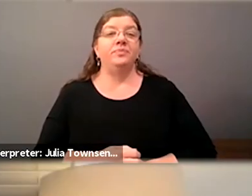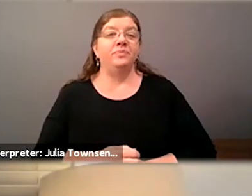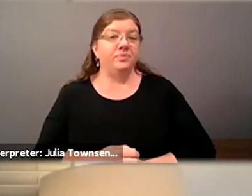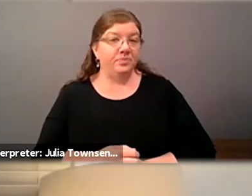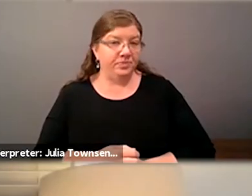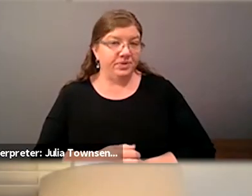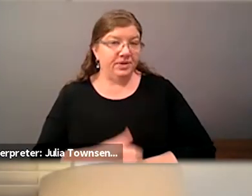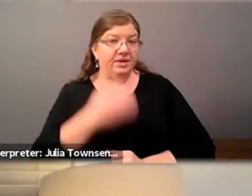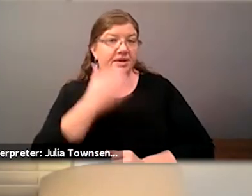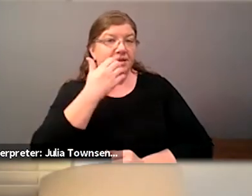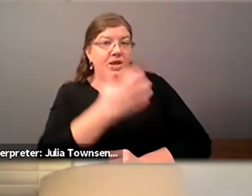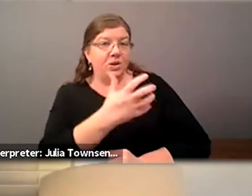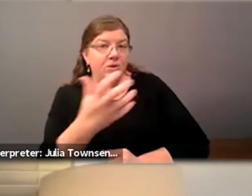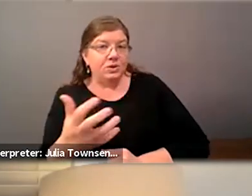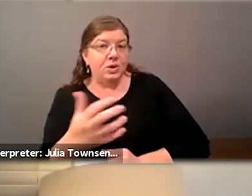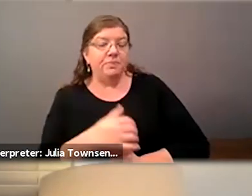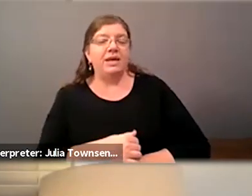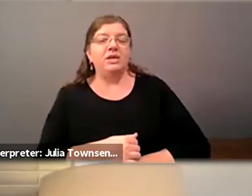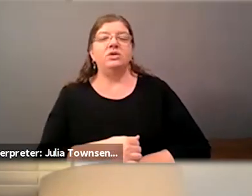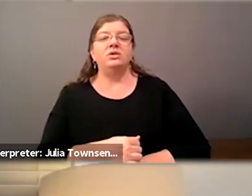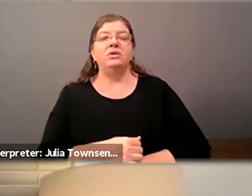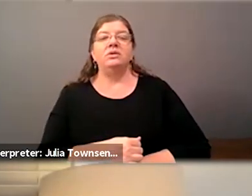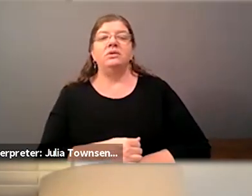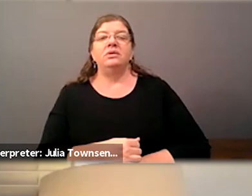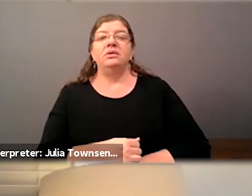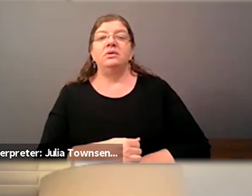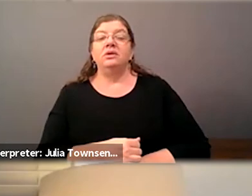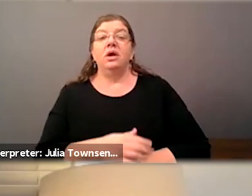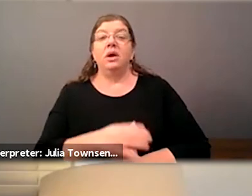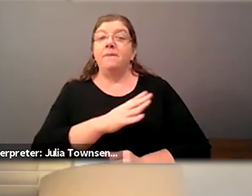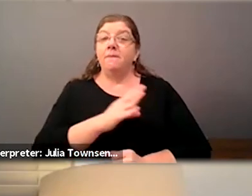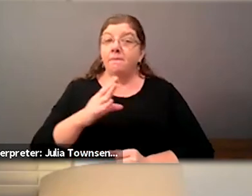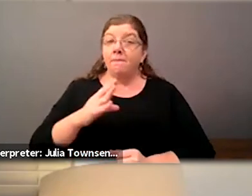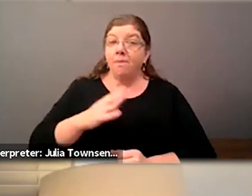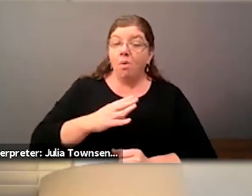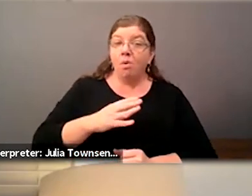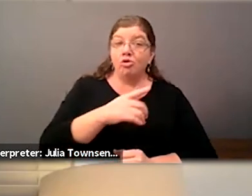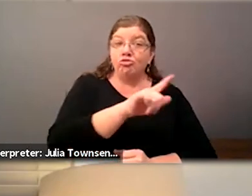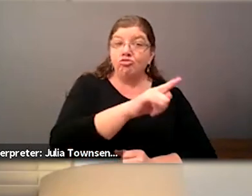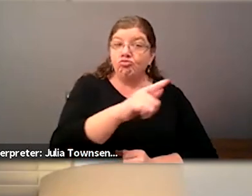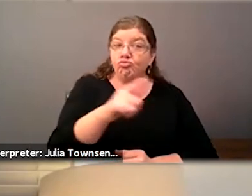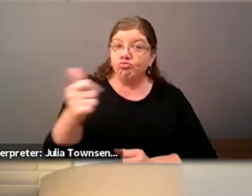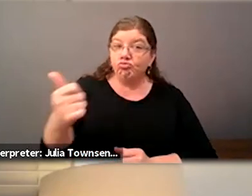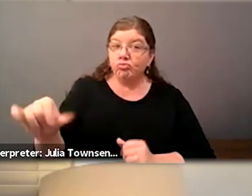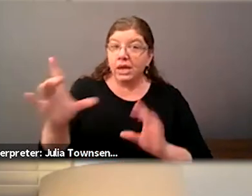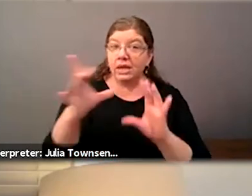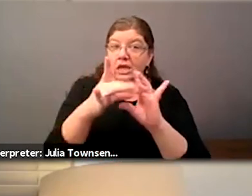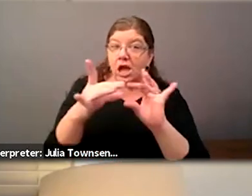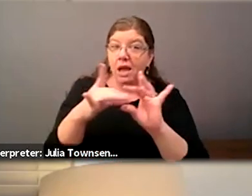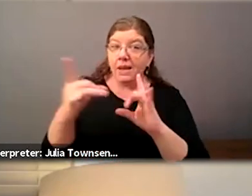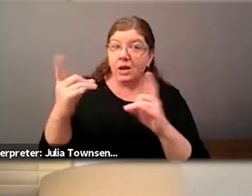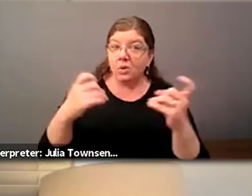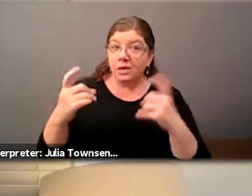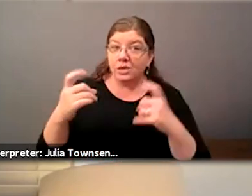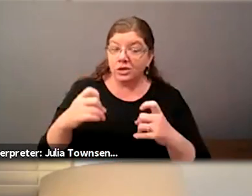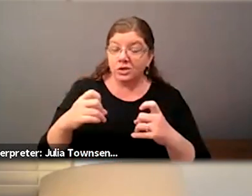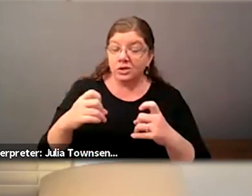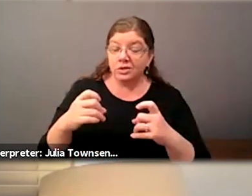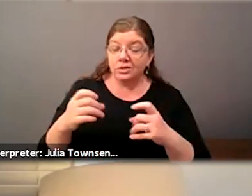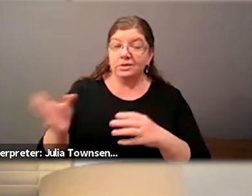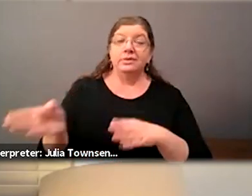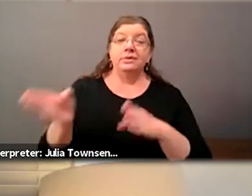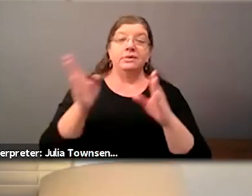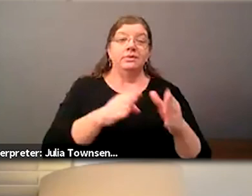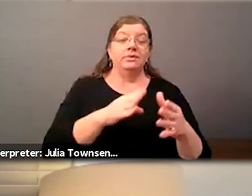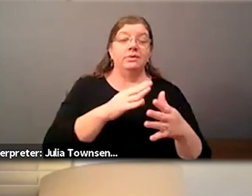thank you so much i will go through our board members to see if anyone would like to comment or have a question and